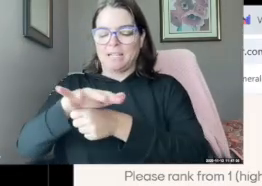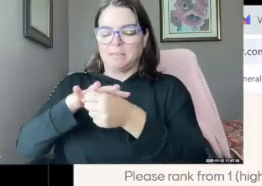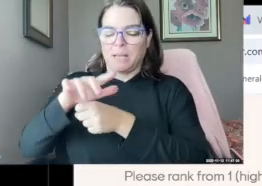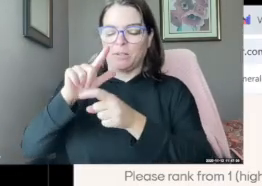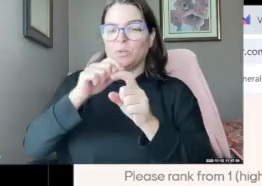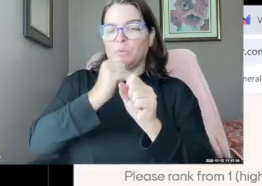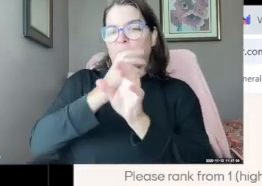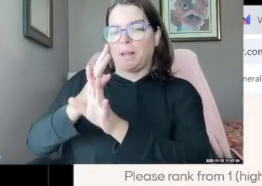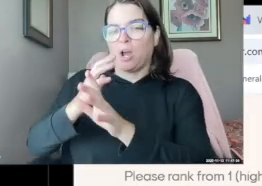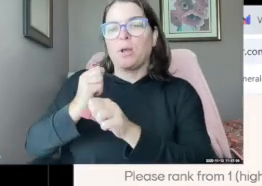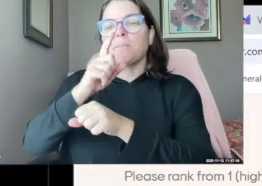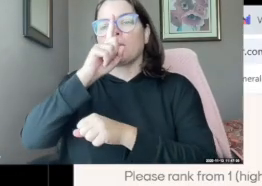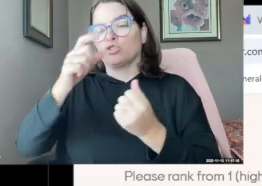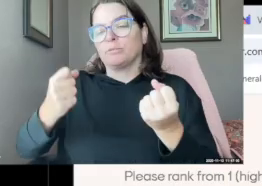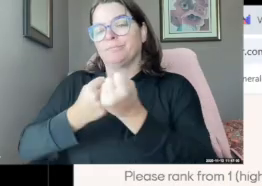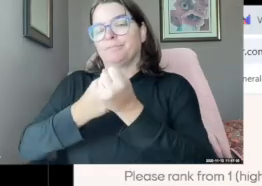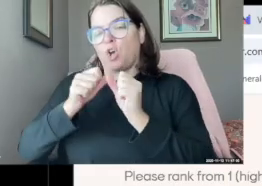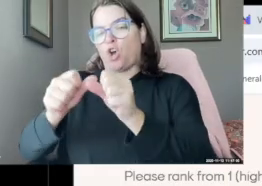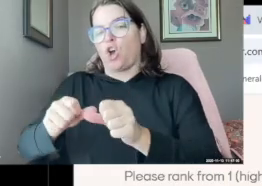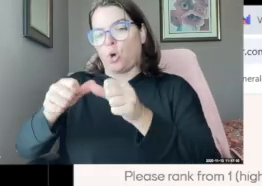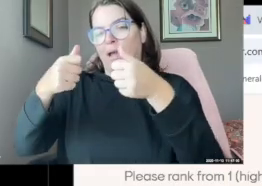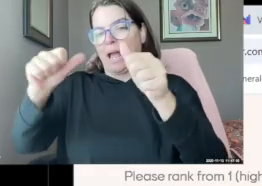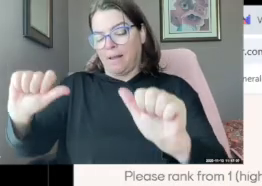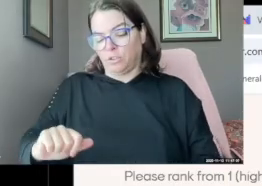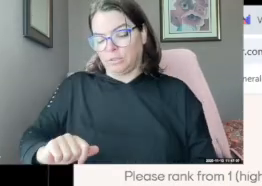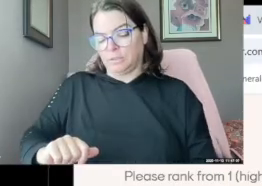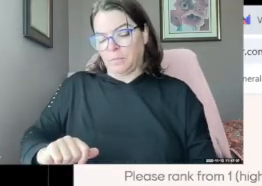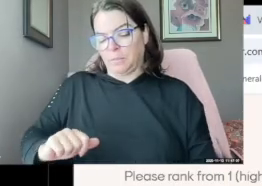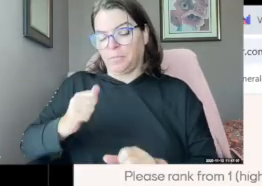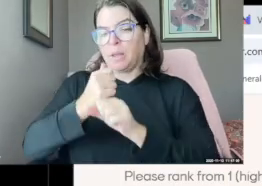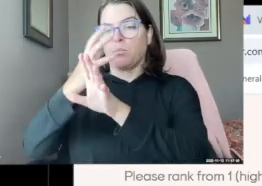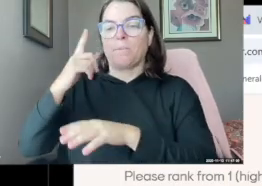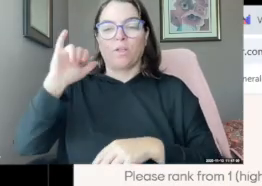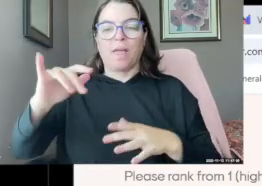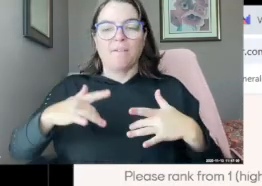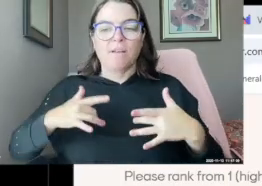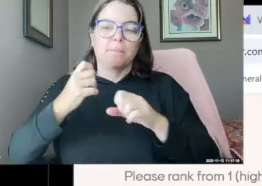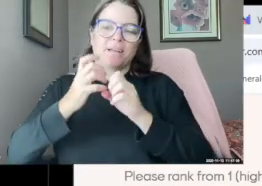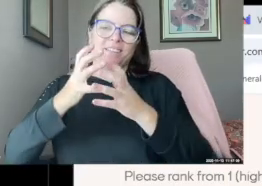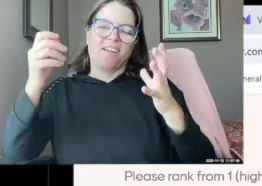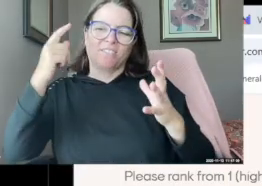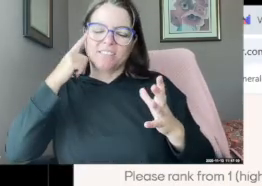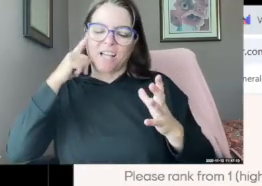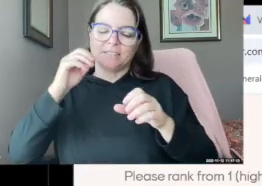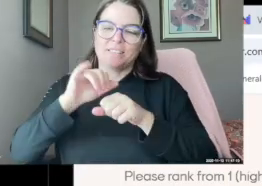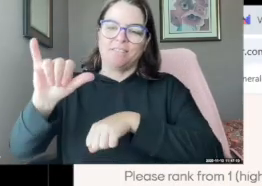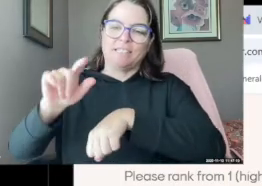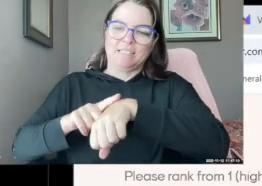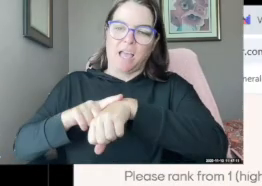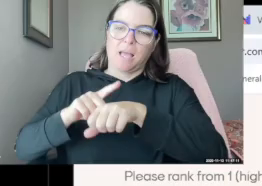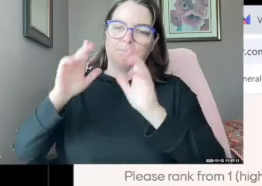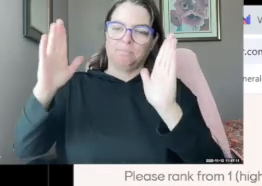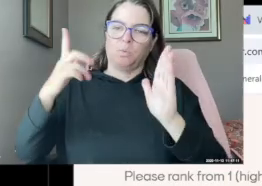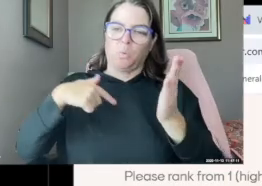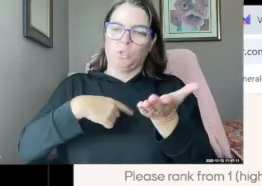that we want to be gracious and good hosts, thinking about investments in that space to prepare and help ongoing